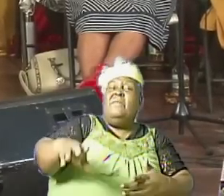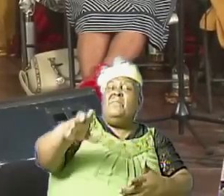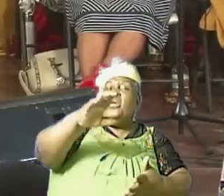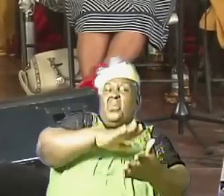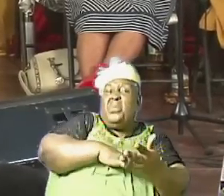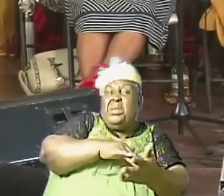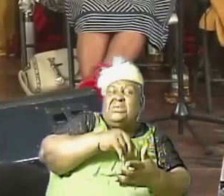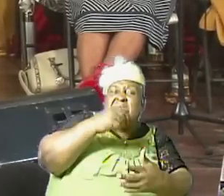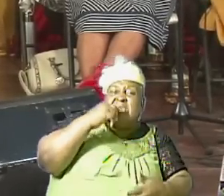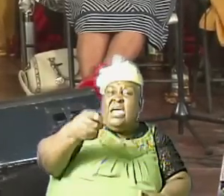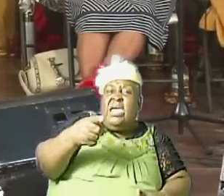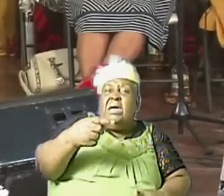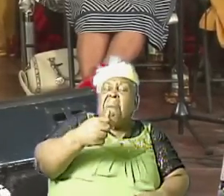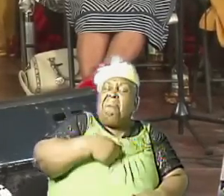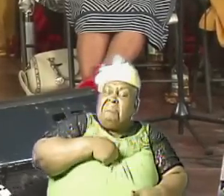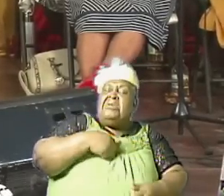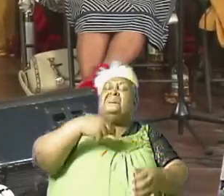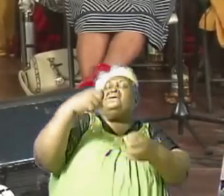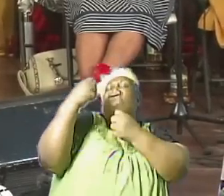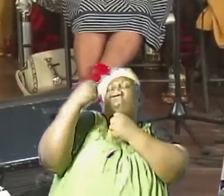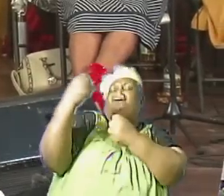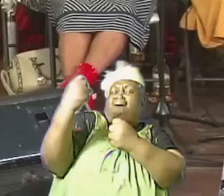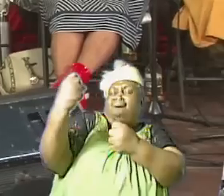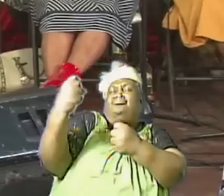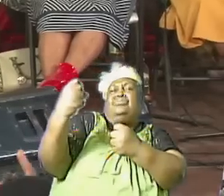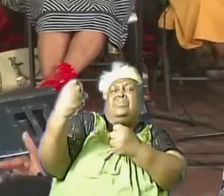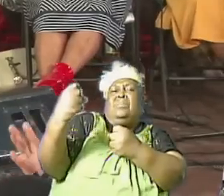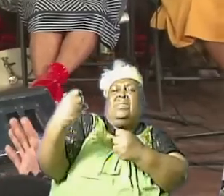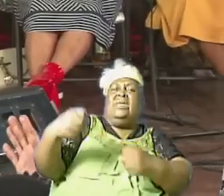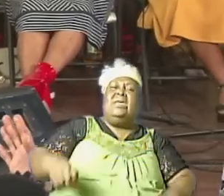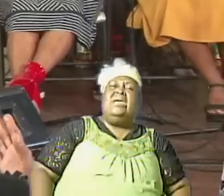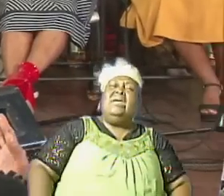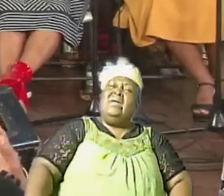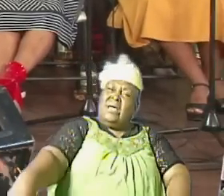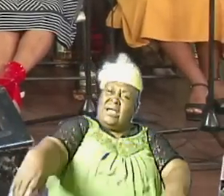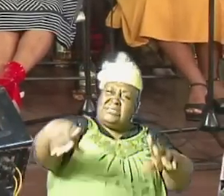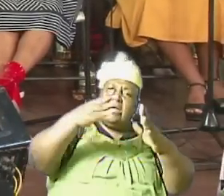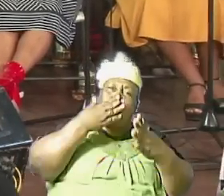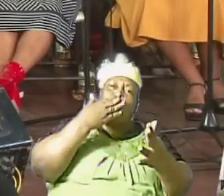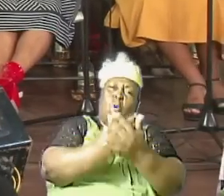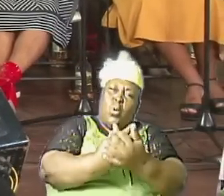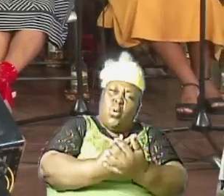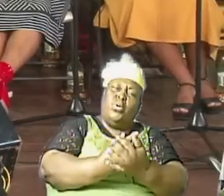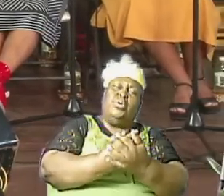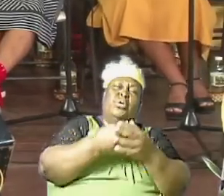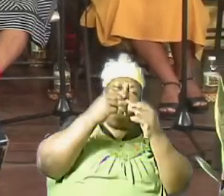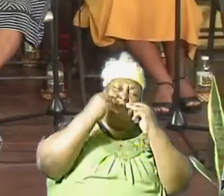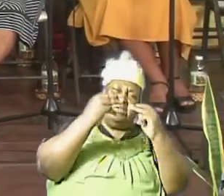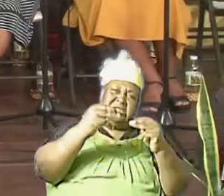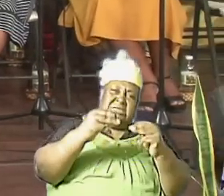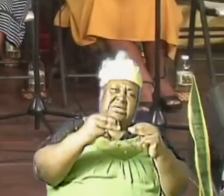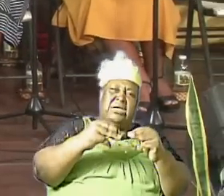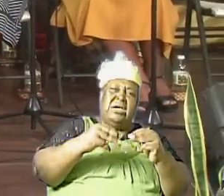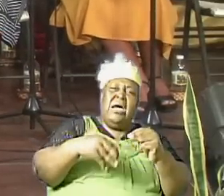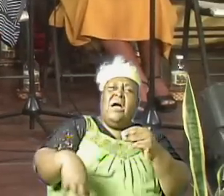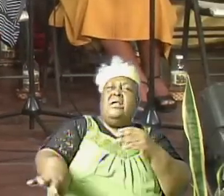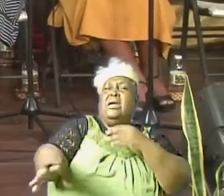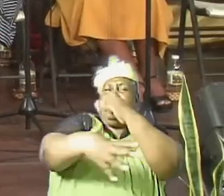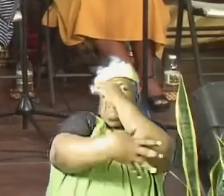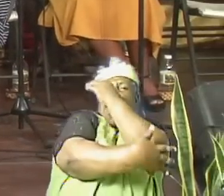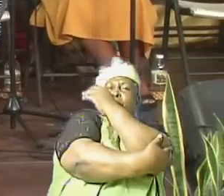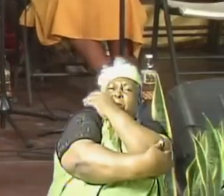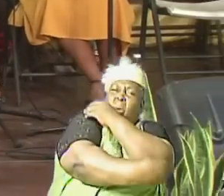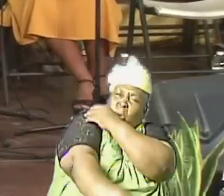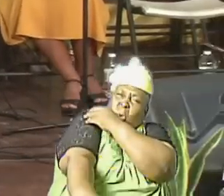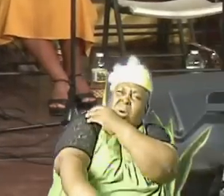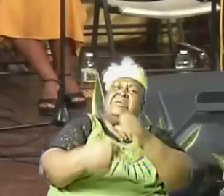weak declare, I am strong. That's a positive message. Let the